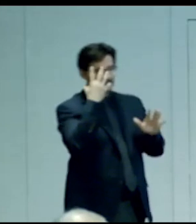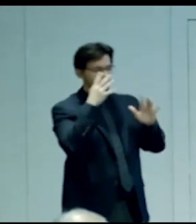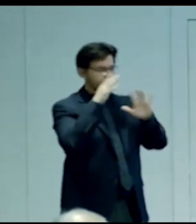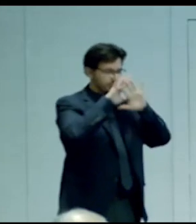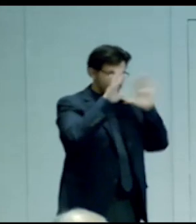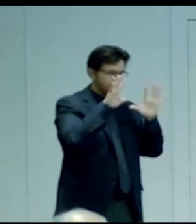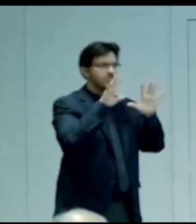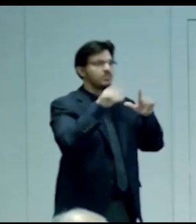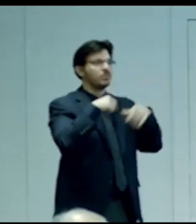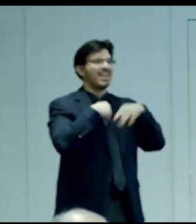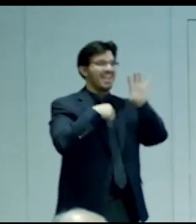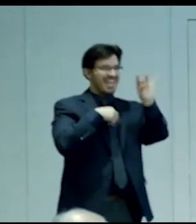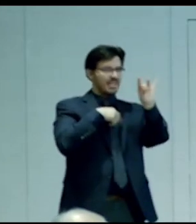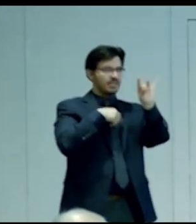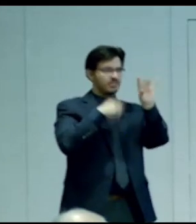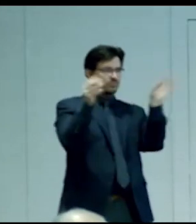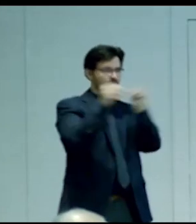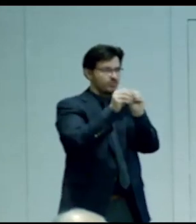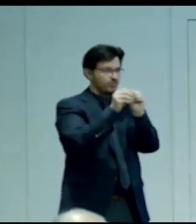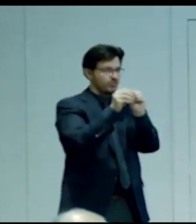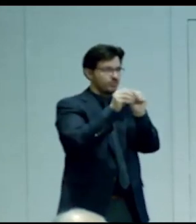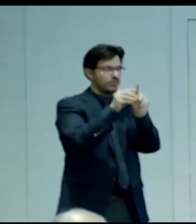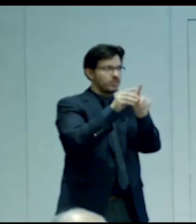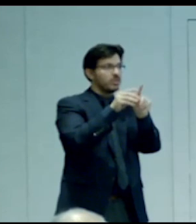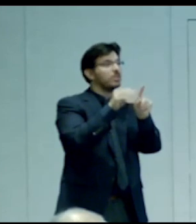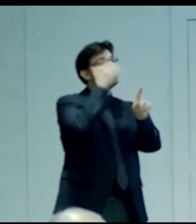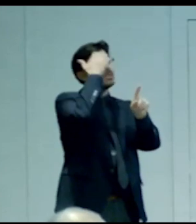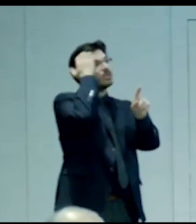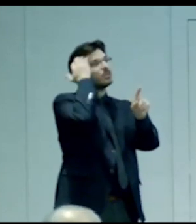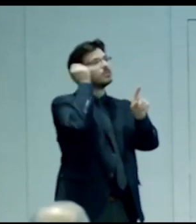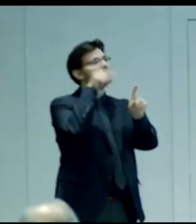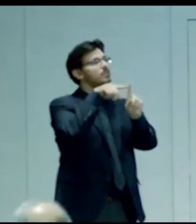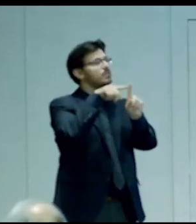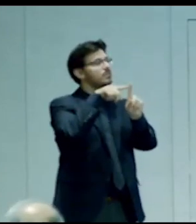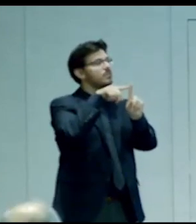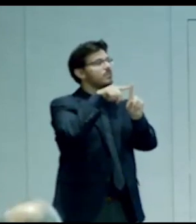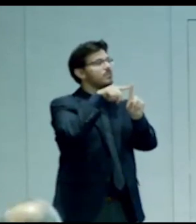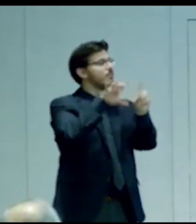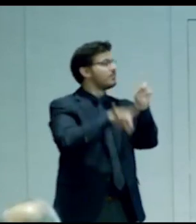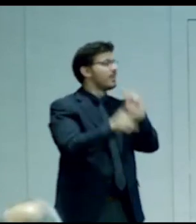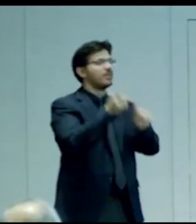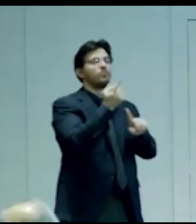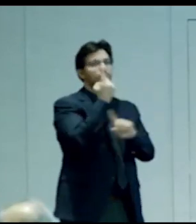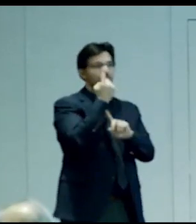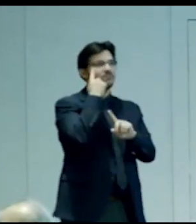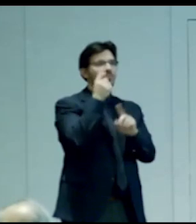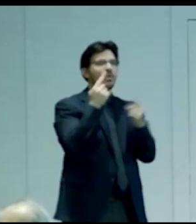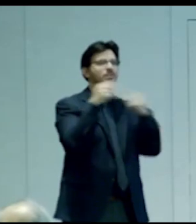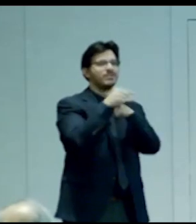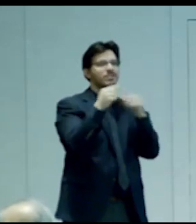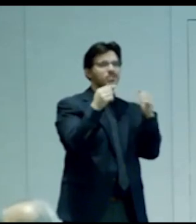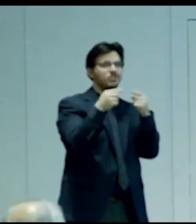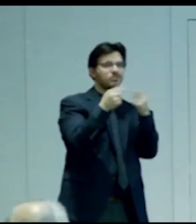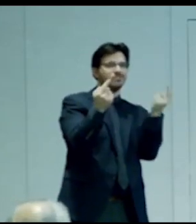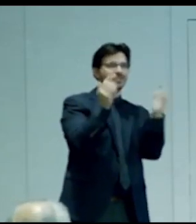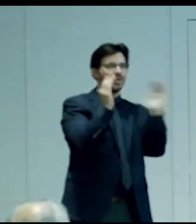of those, and you have to arbitrarily define one of those for the cross-class, the contrast. And